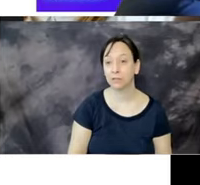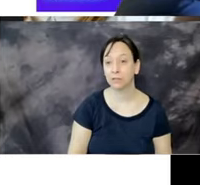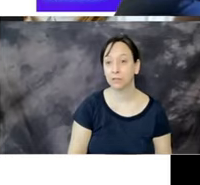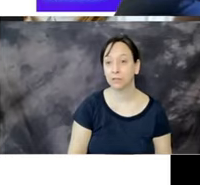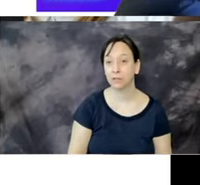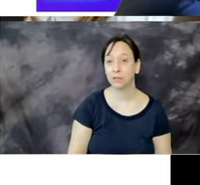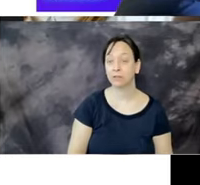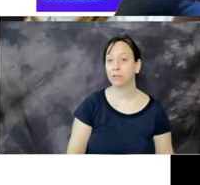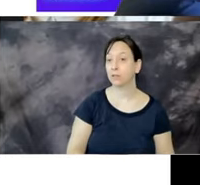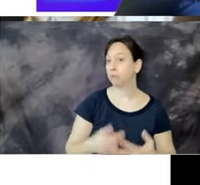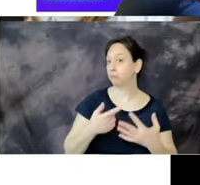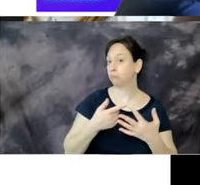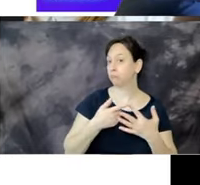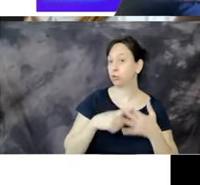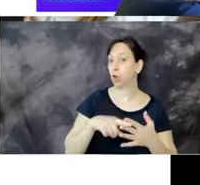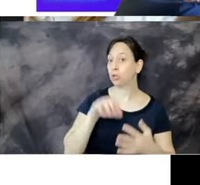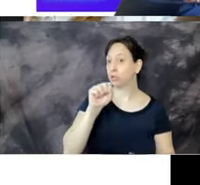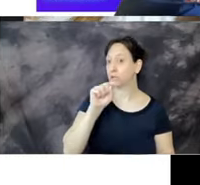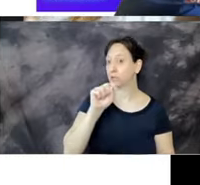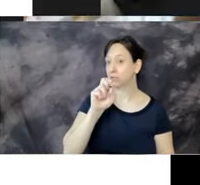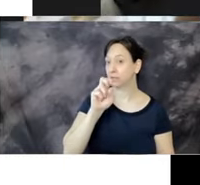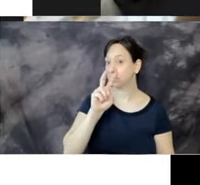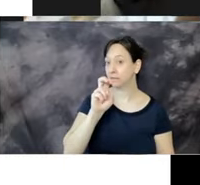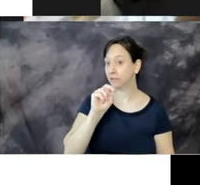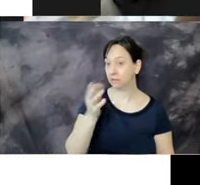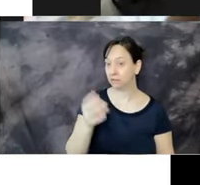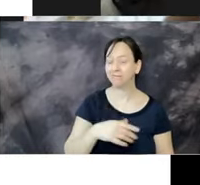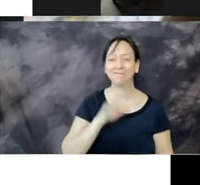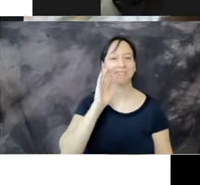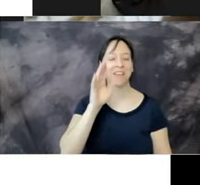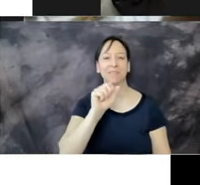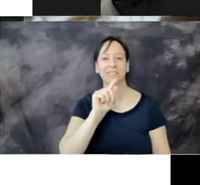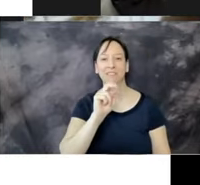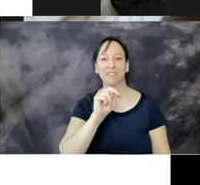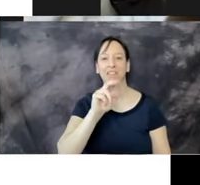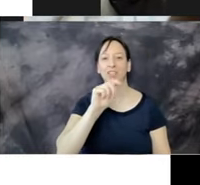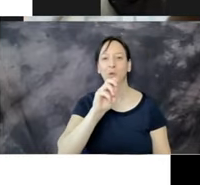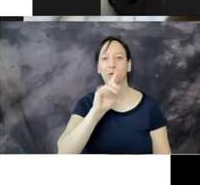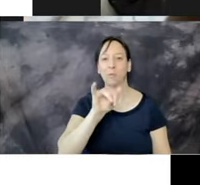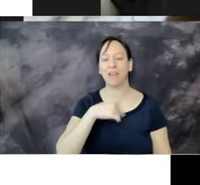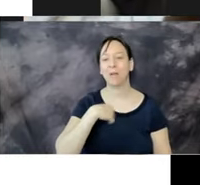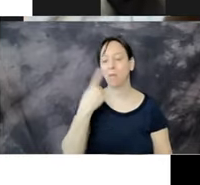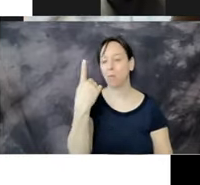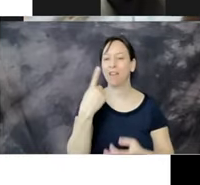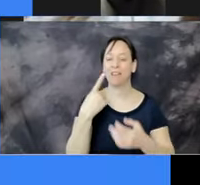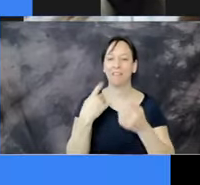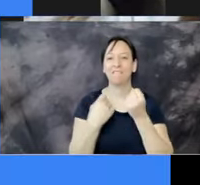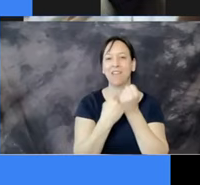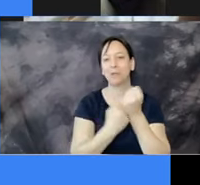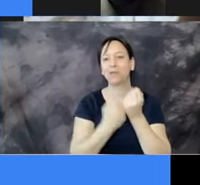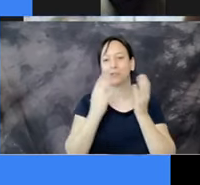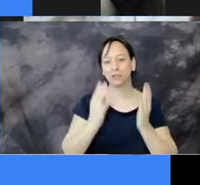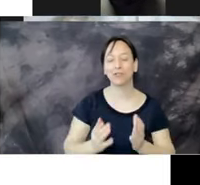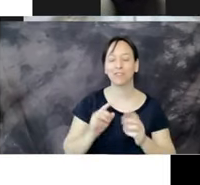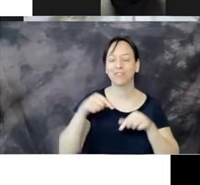Can we start with Stephen Tobey, please? All right, my name is Stephen Tobey, and I am one of the founders of the